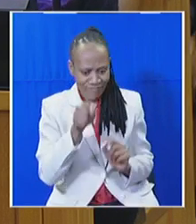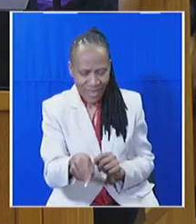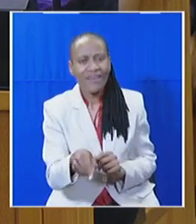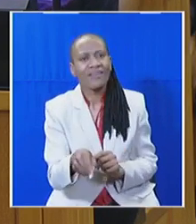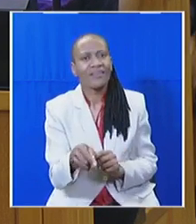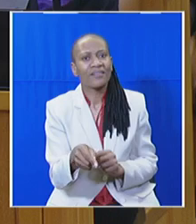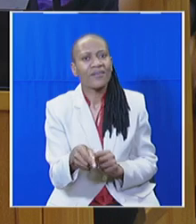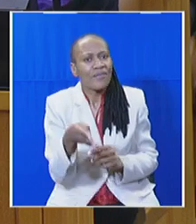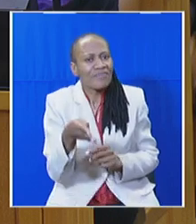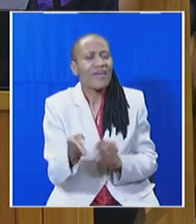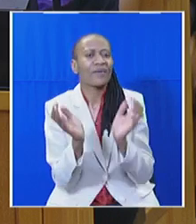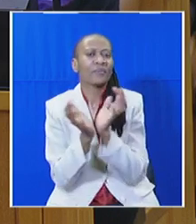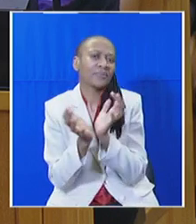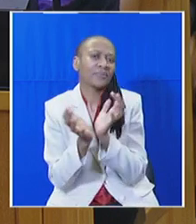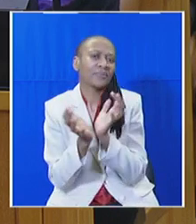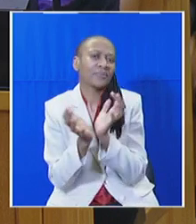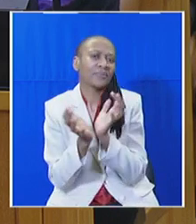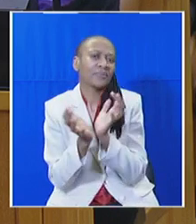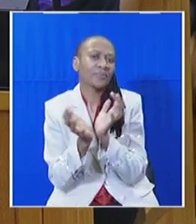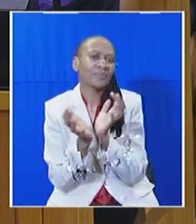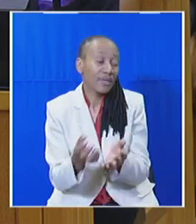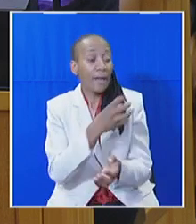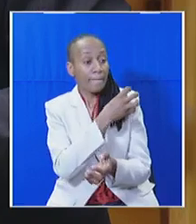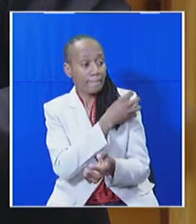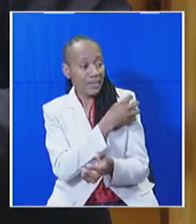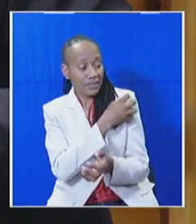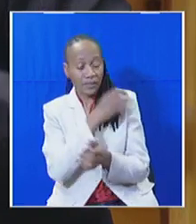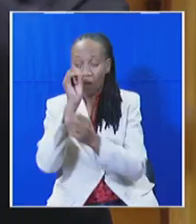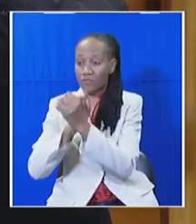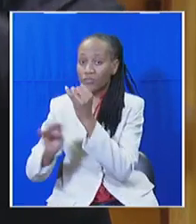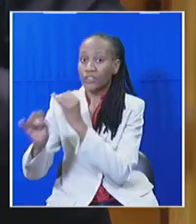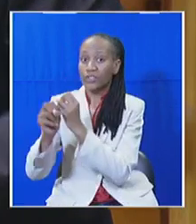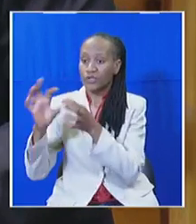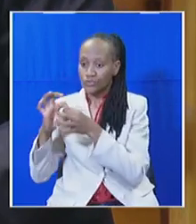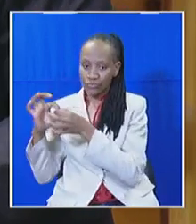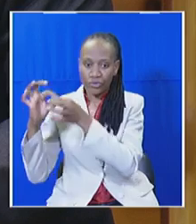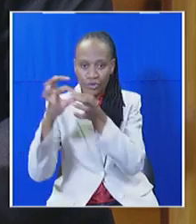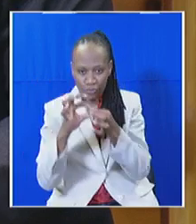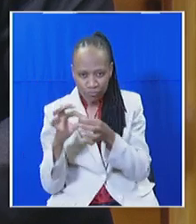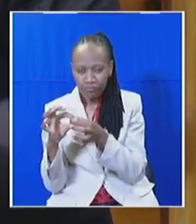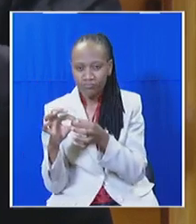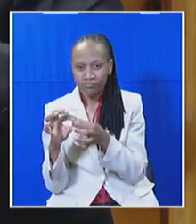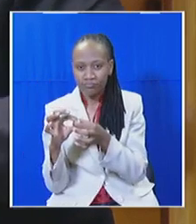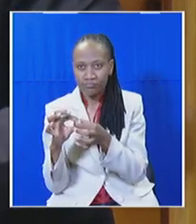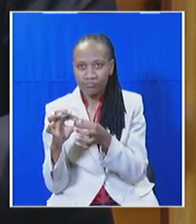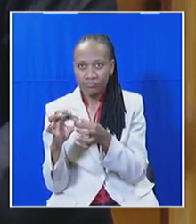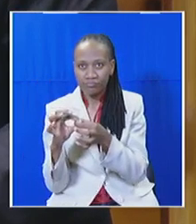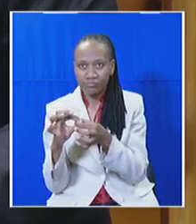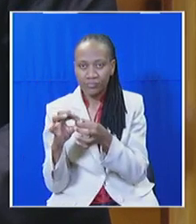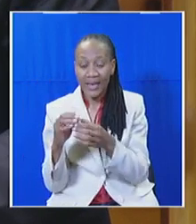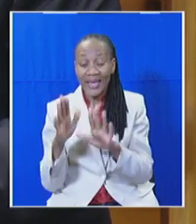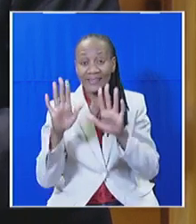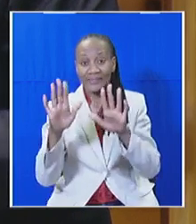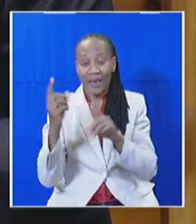the Minister Order. of International Relations and Cooperation, 10 days